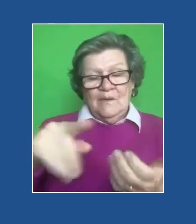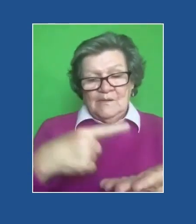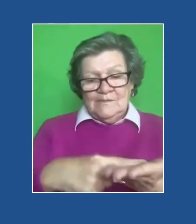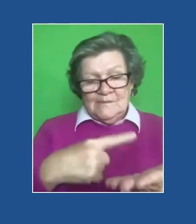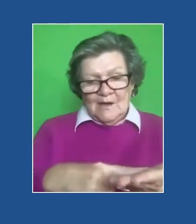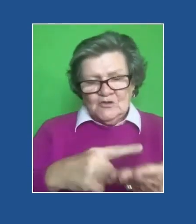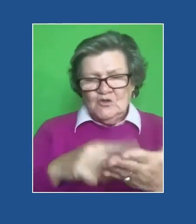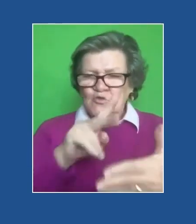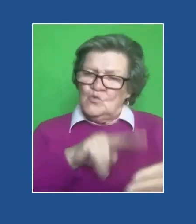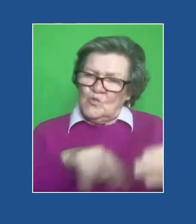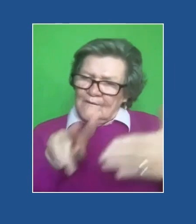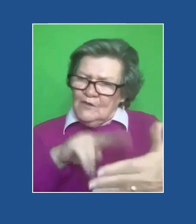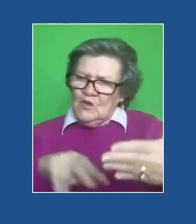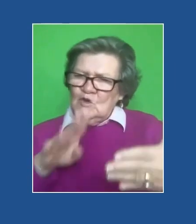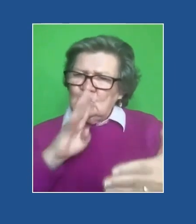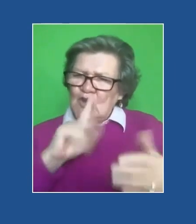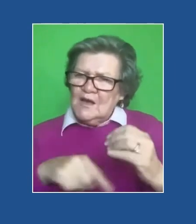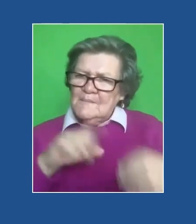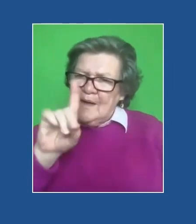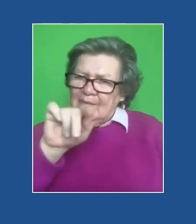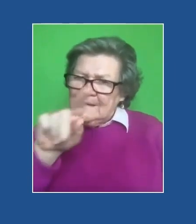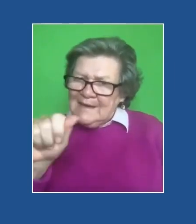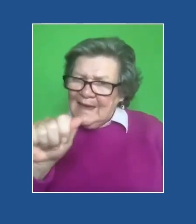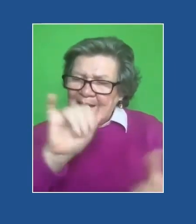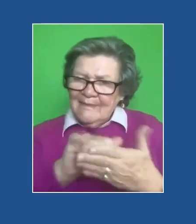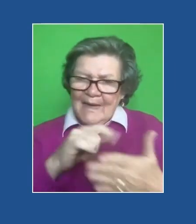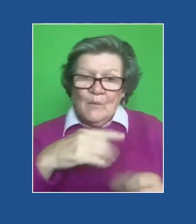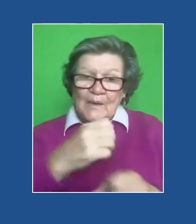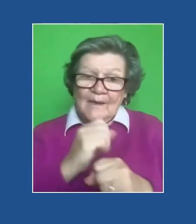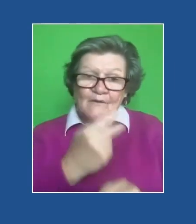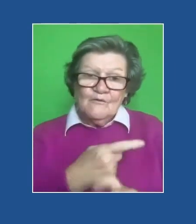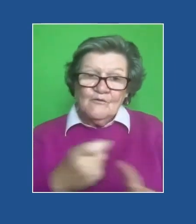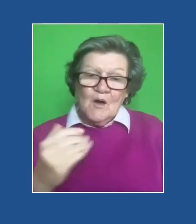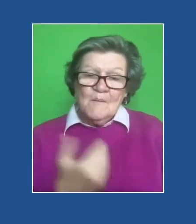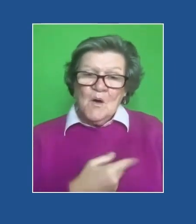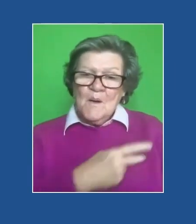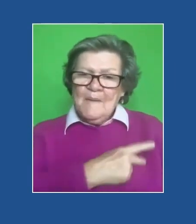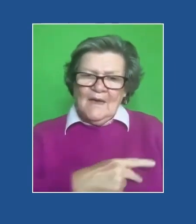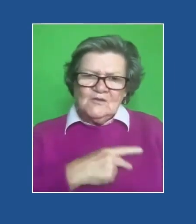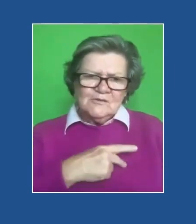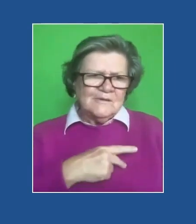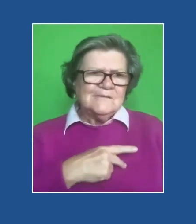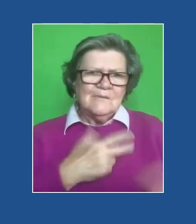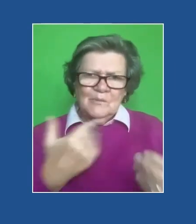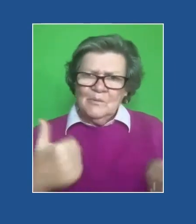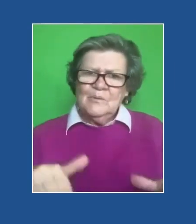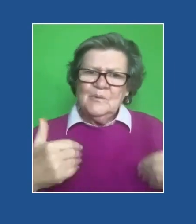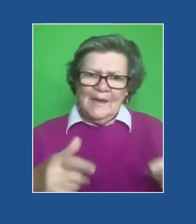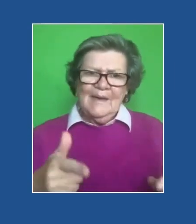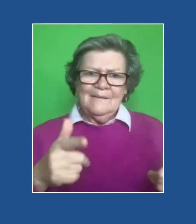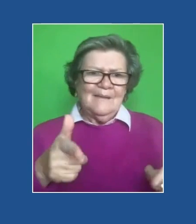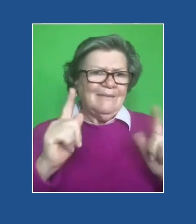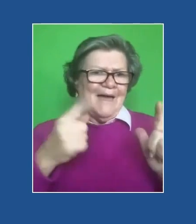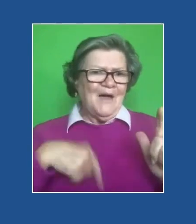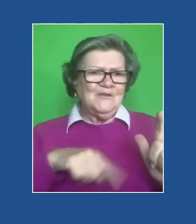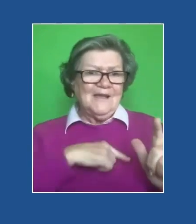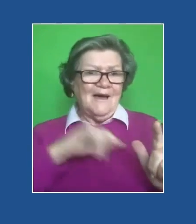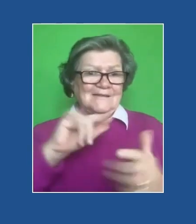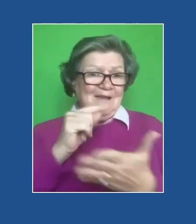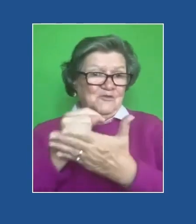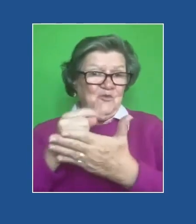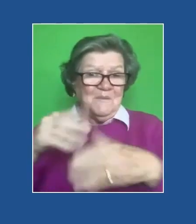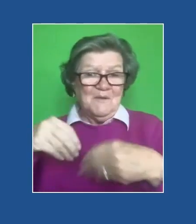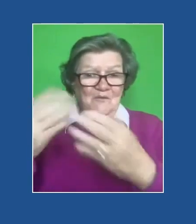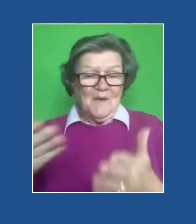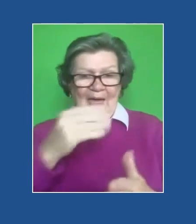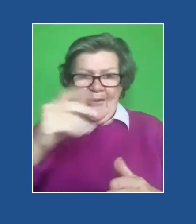and talking about the data that are generated from our patients, it really allows us as treatment providers and our patients